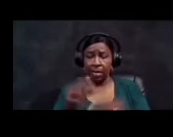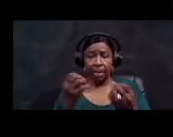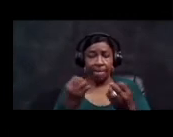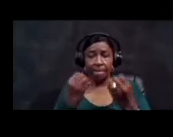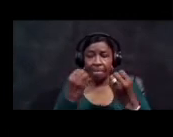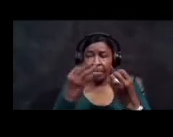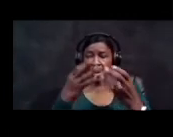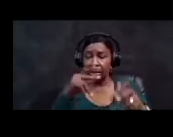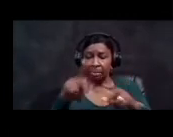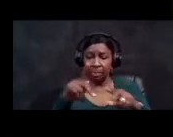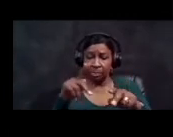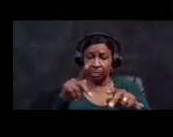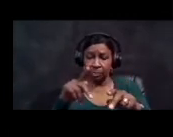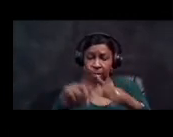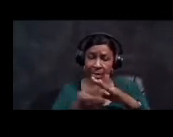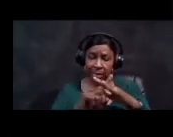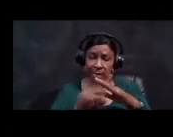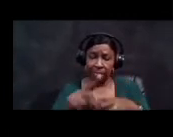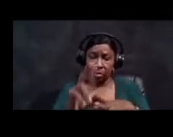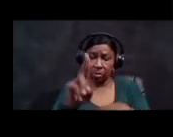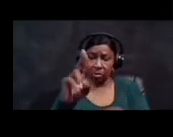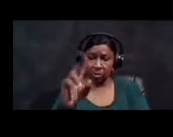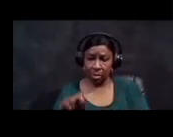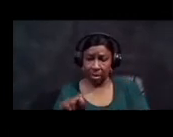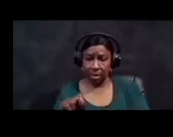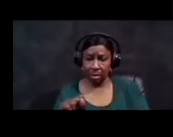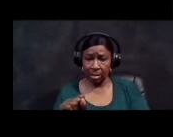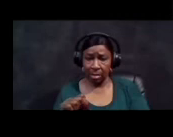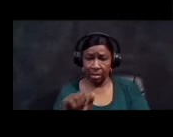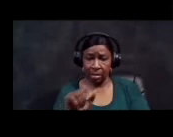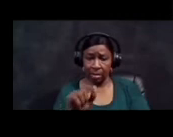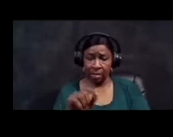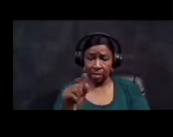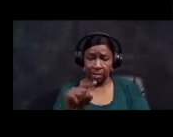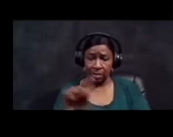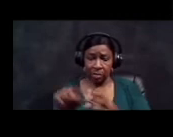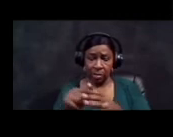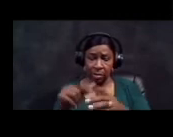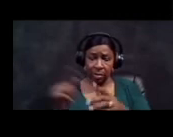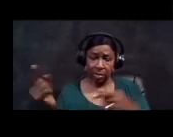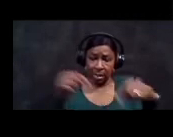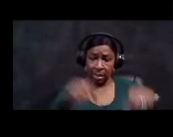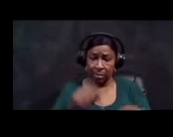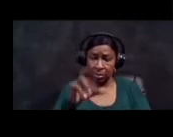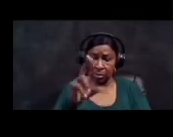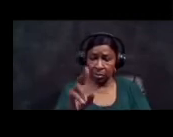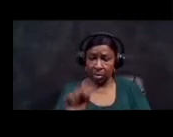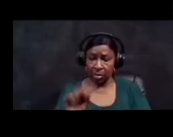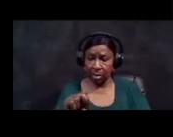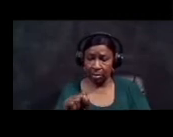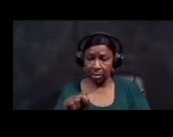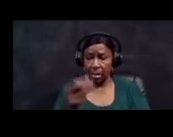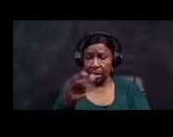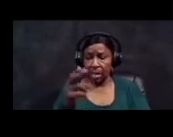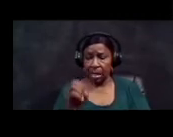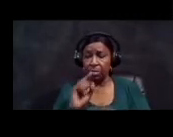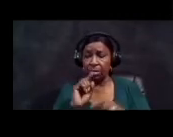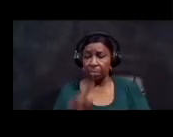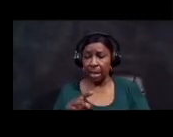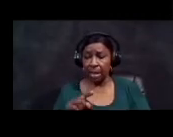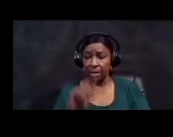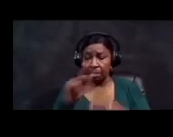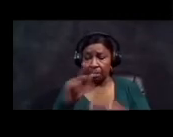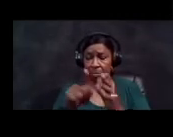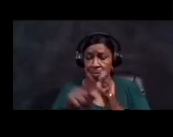be feet people and not boat people, swarming into our country. So he was responding to critics who were